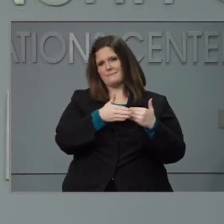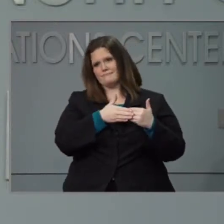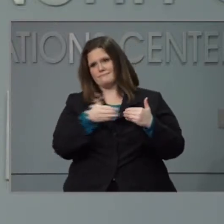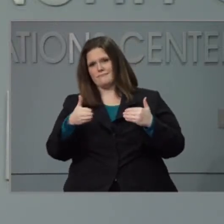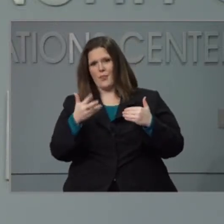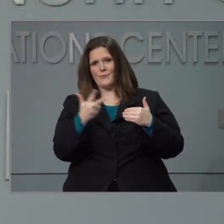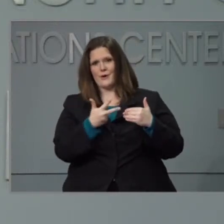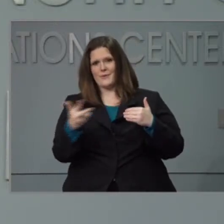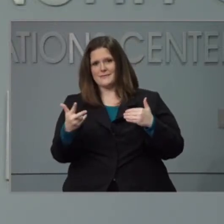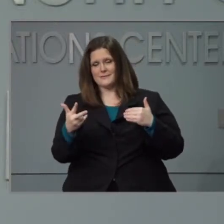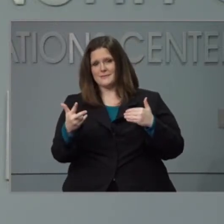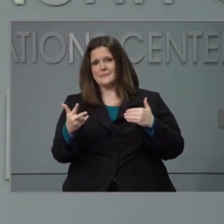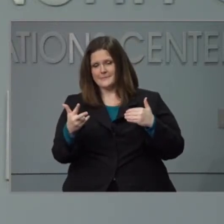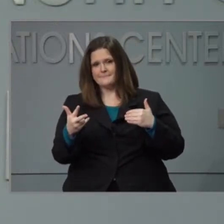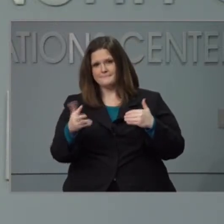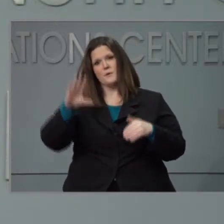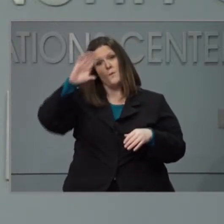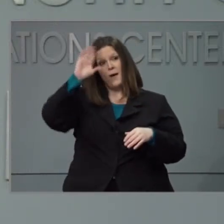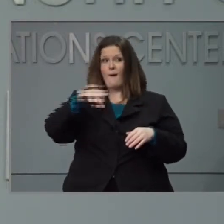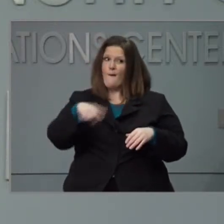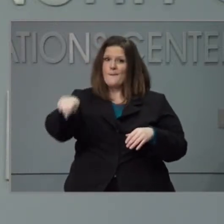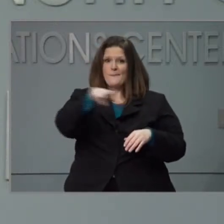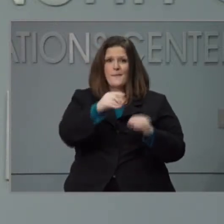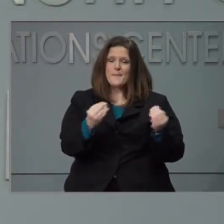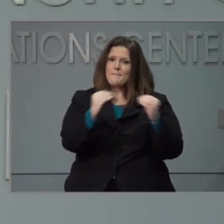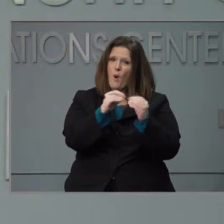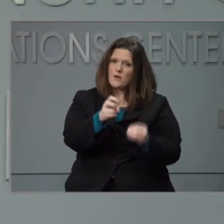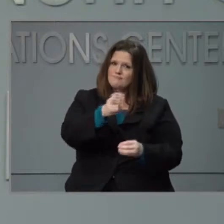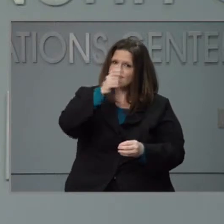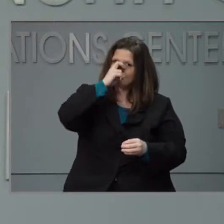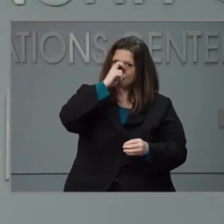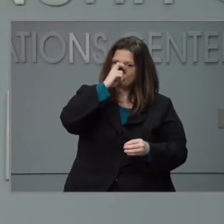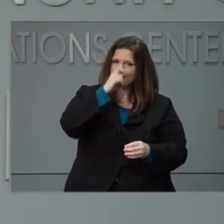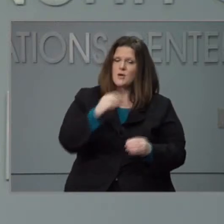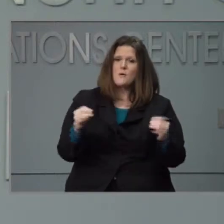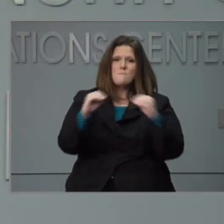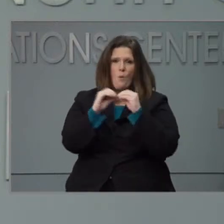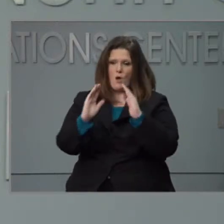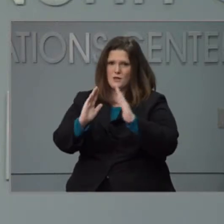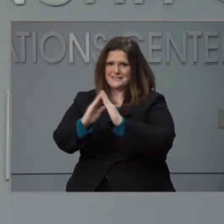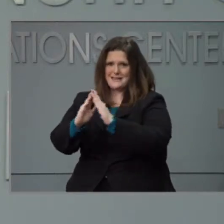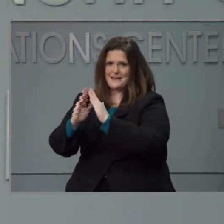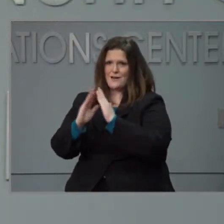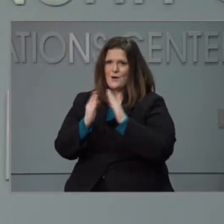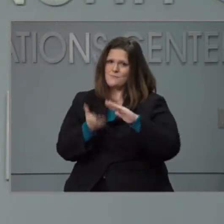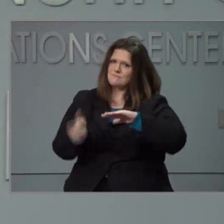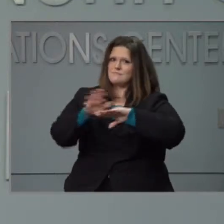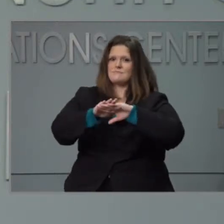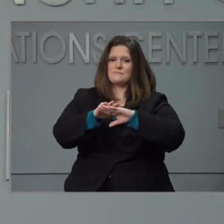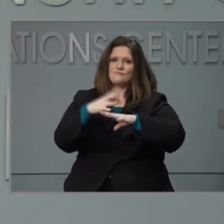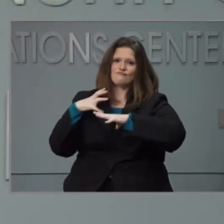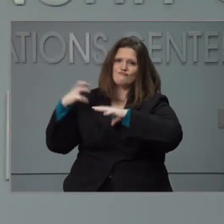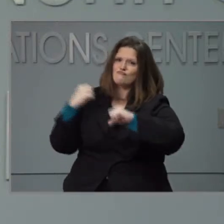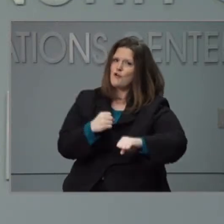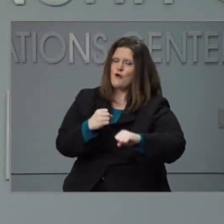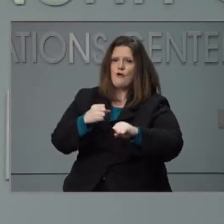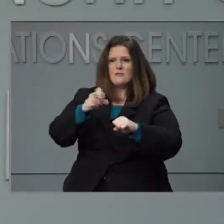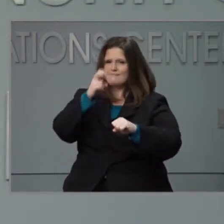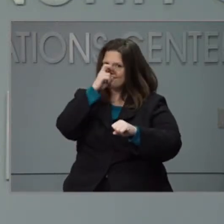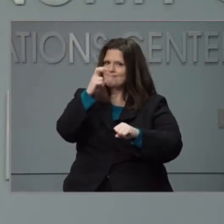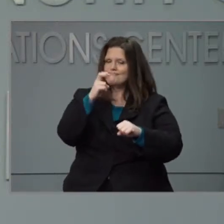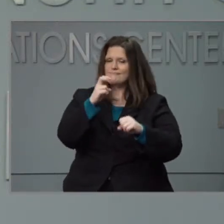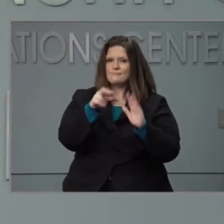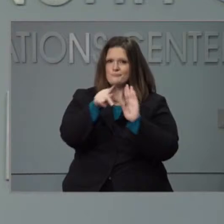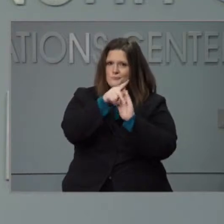We hope that greater enforcement, strong community leadership, and more people doing the right